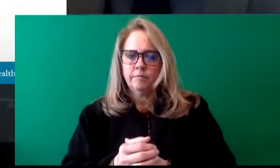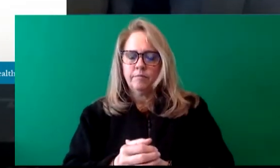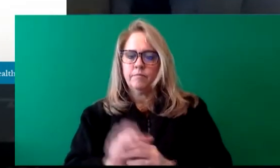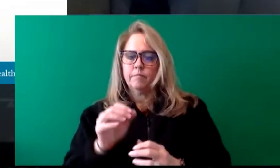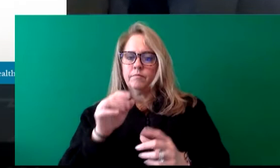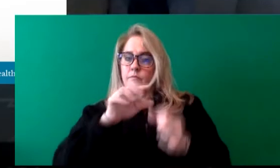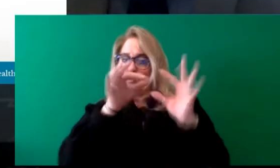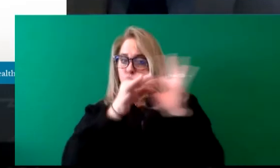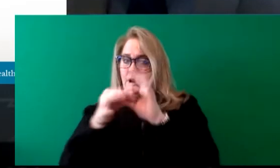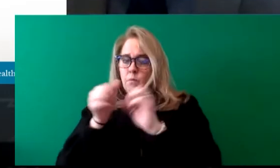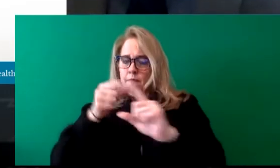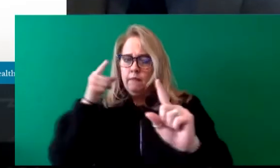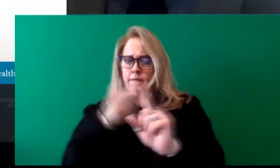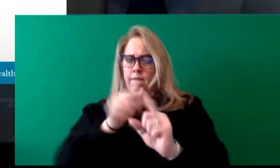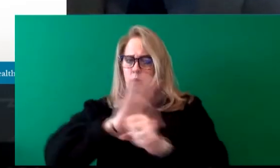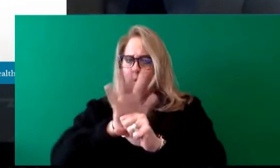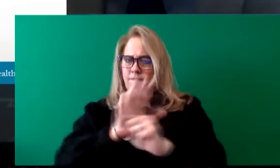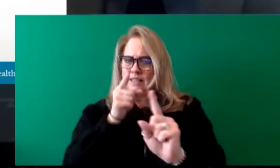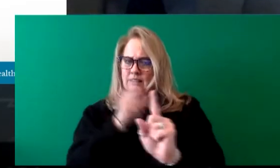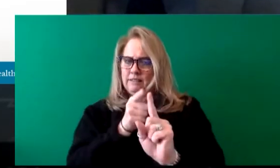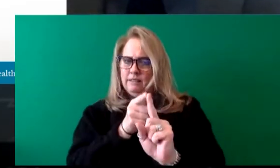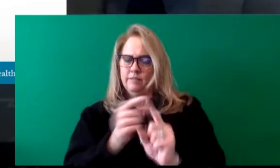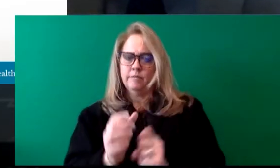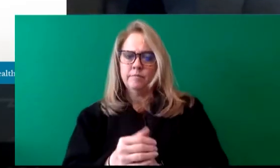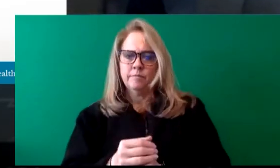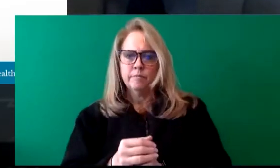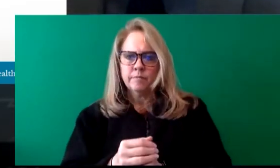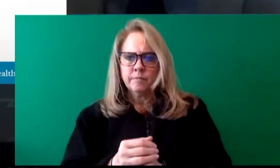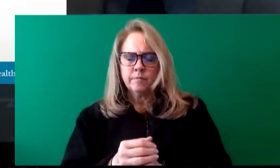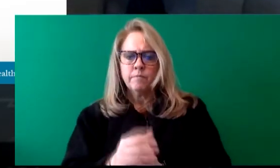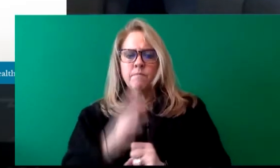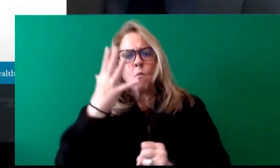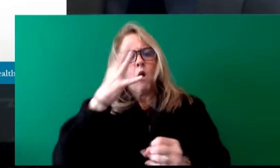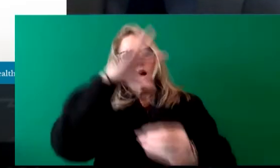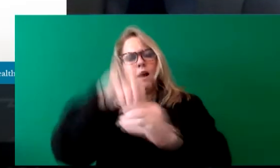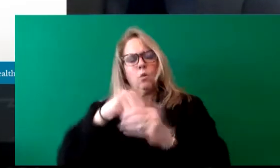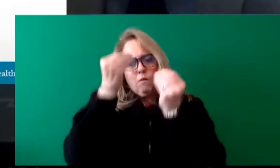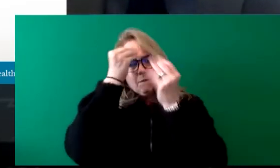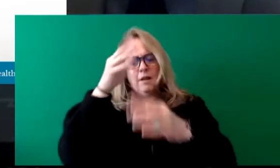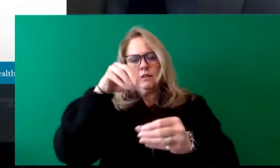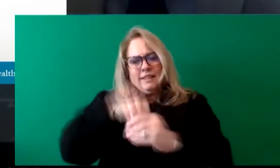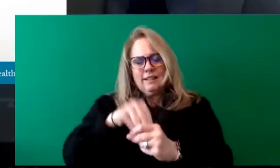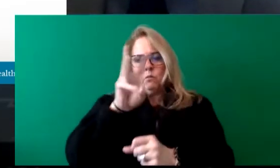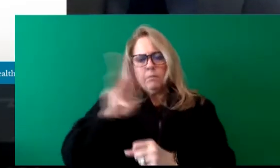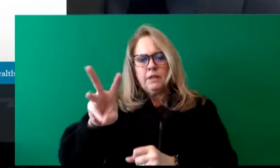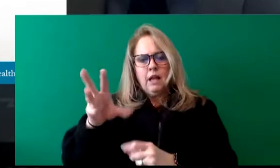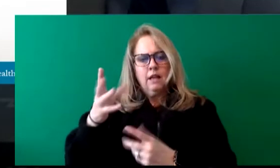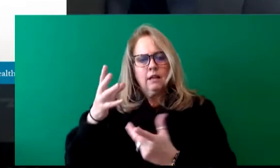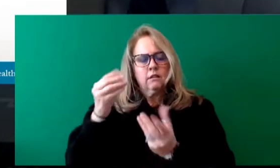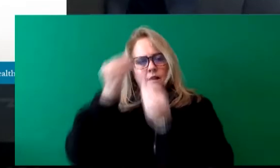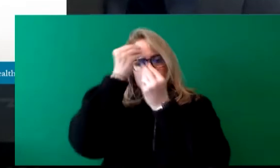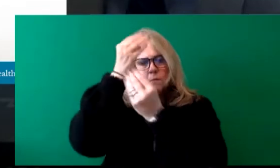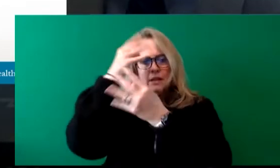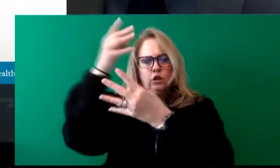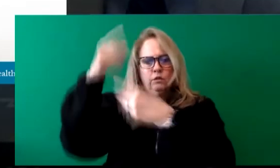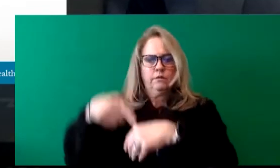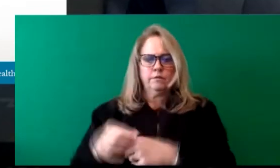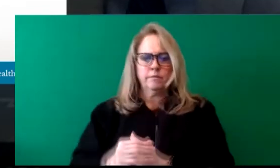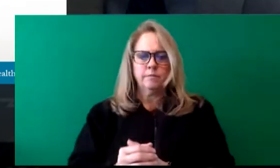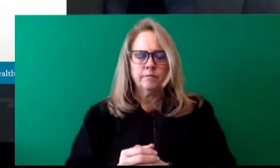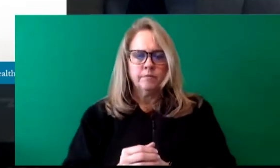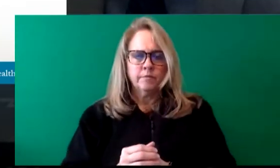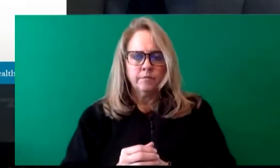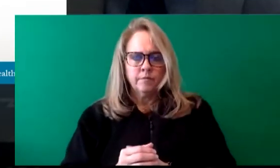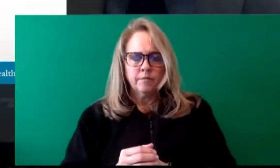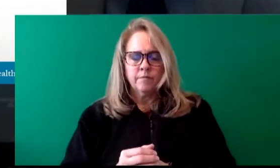more significant early on and sort of in the heat of the different variants. But as we move into this phase that we're in right